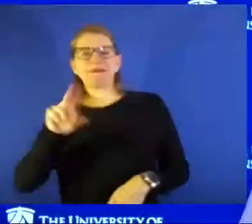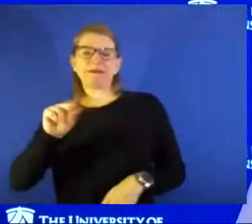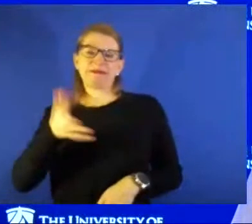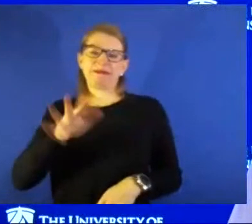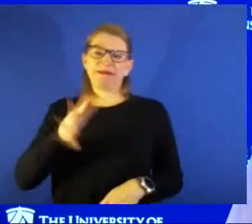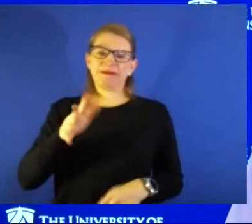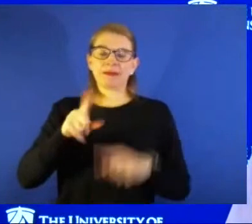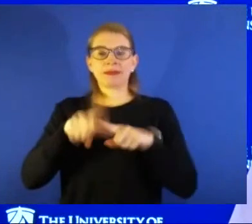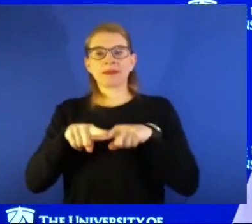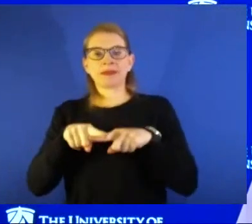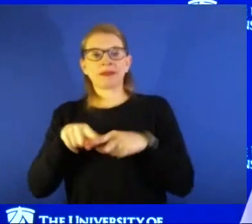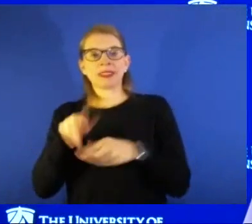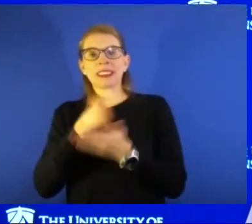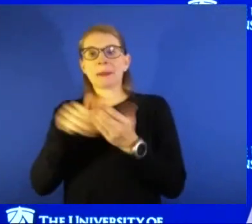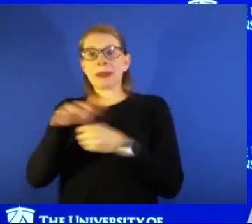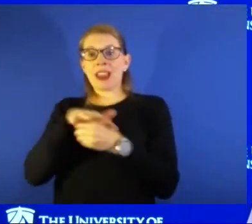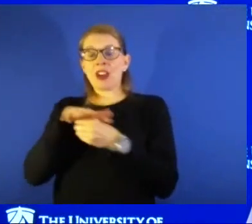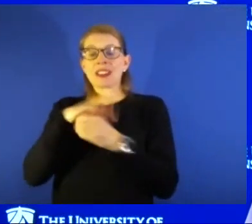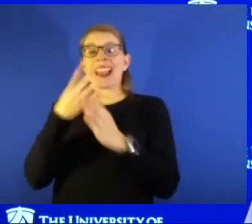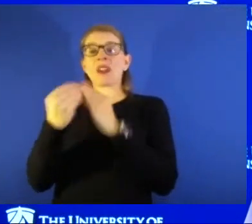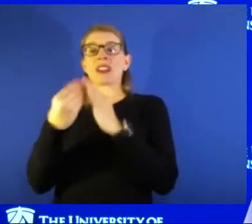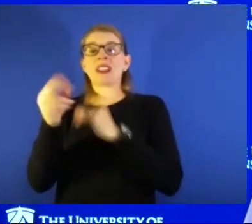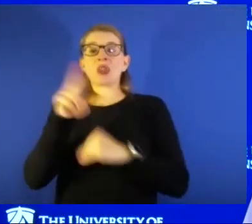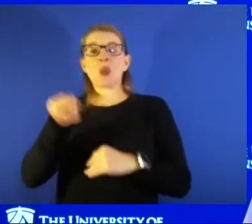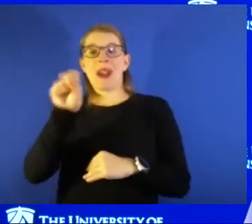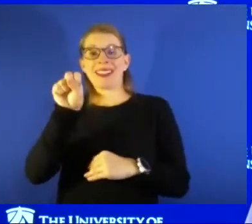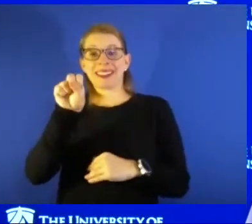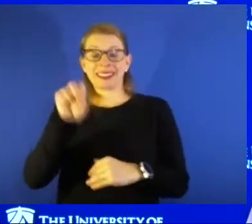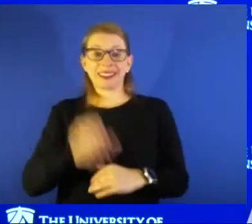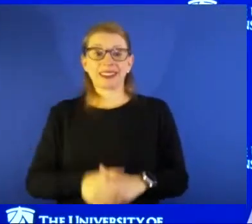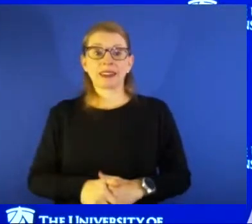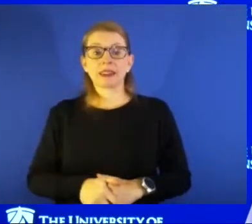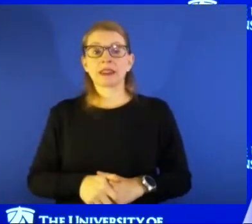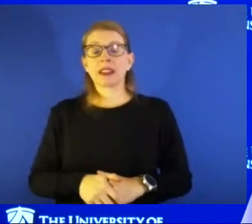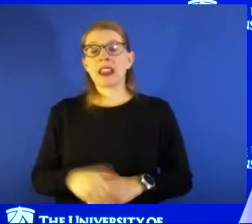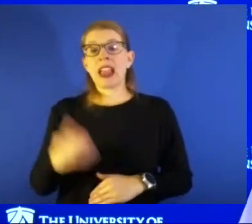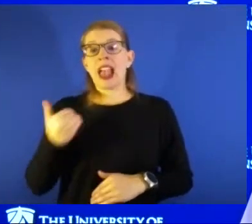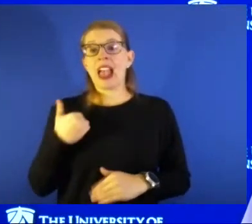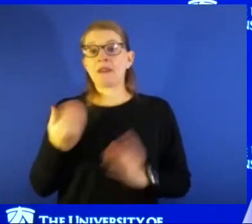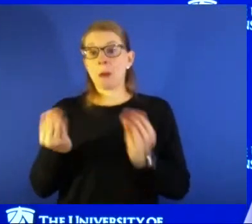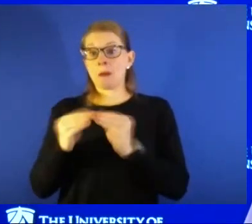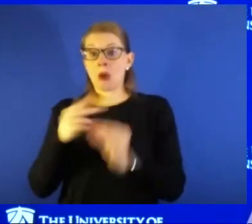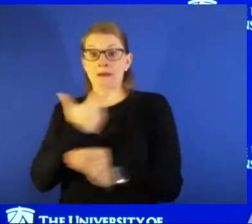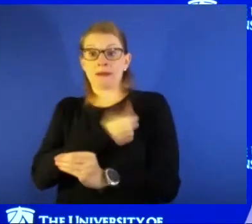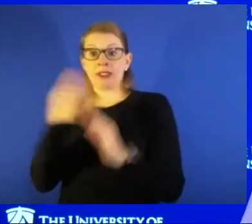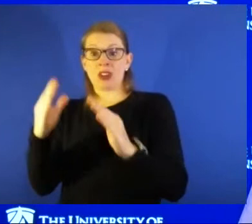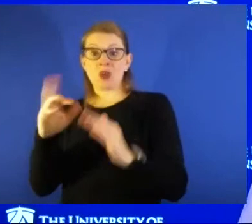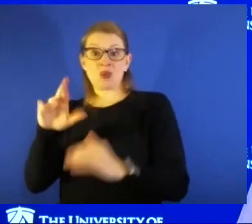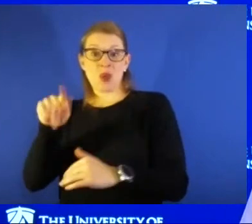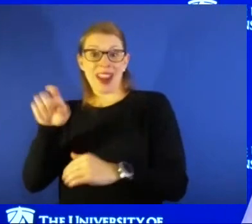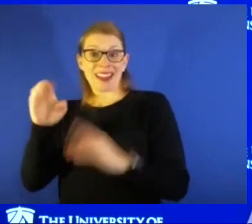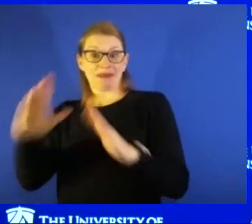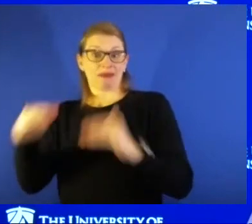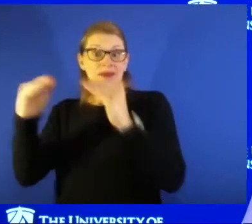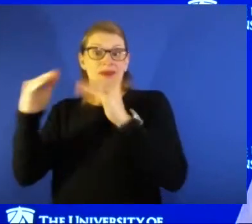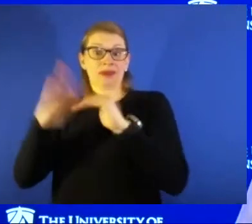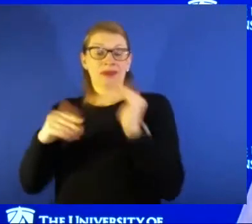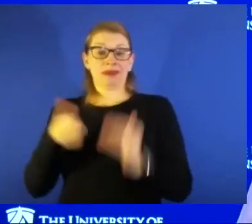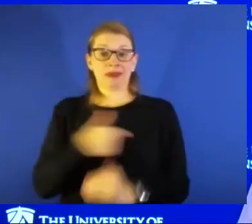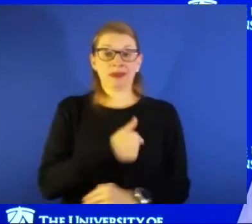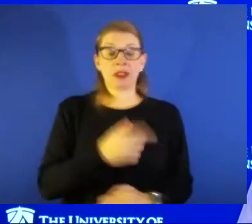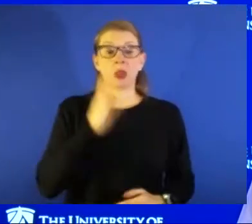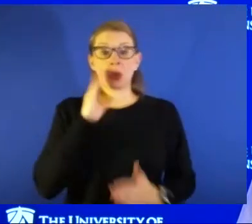areas outside of the United States have higher vaccination rates than we do. We know that some of them